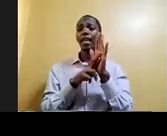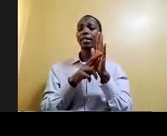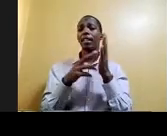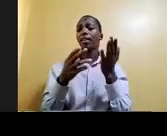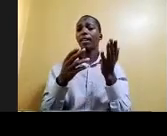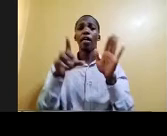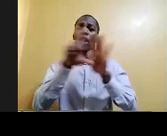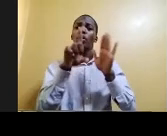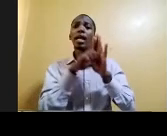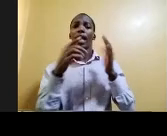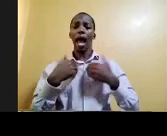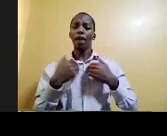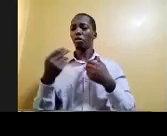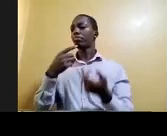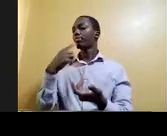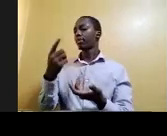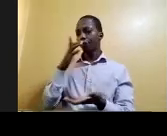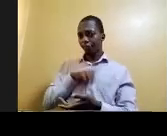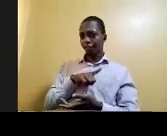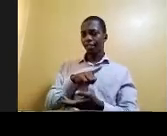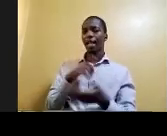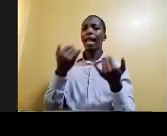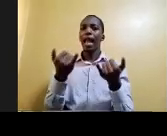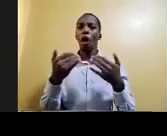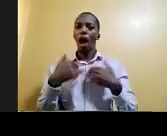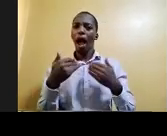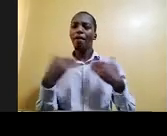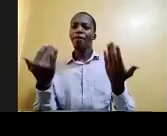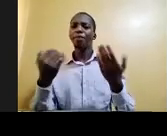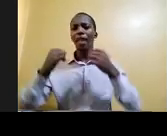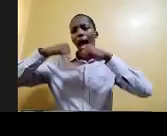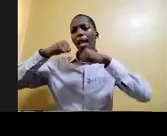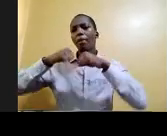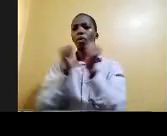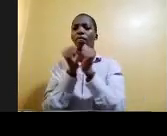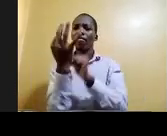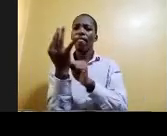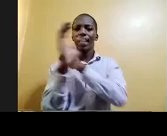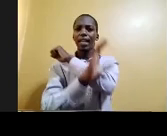mentioned. We have at the moment equivalence agreements with third